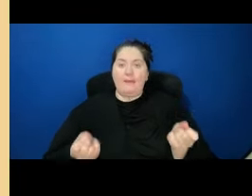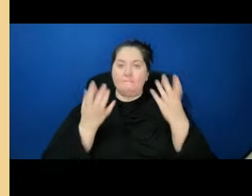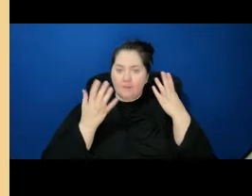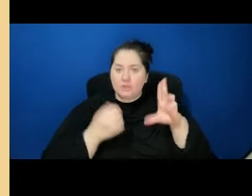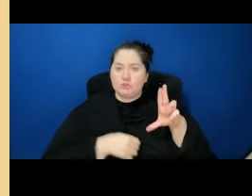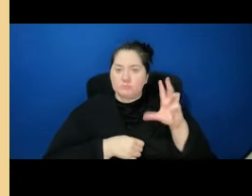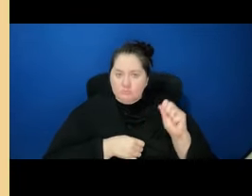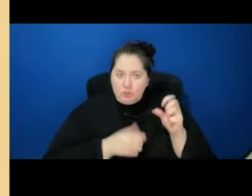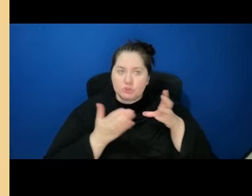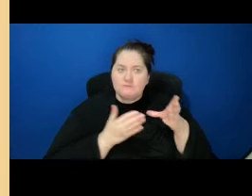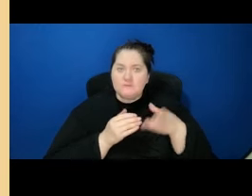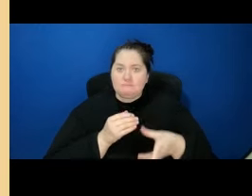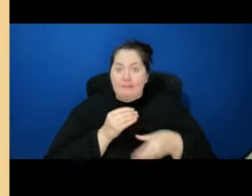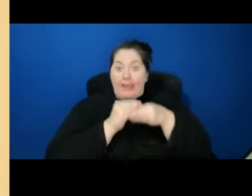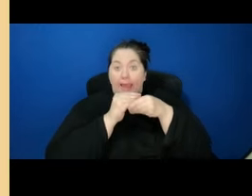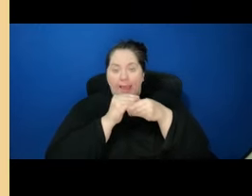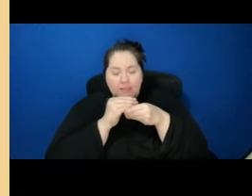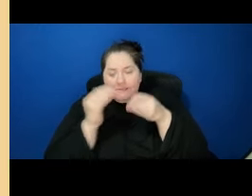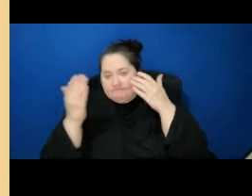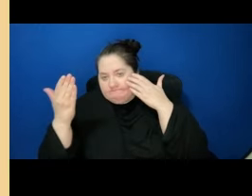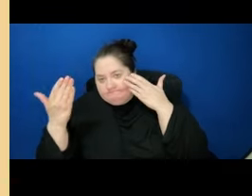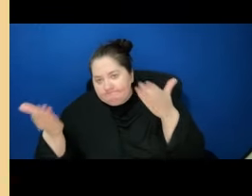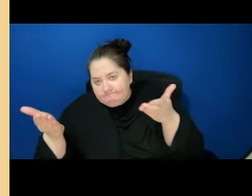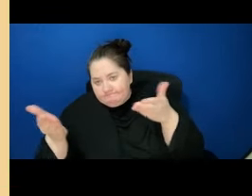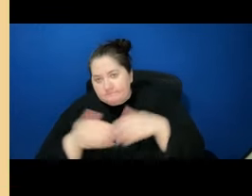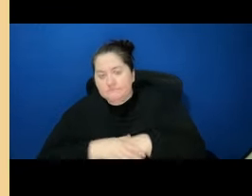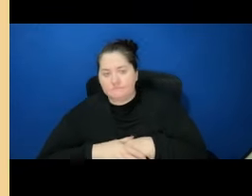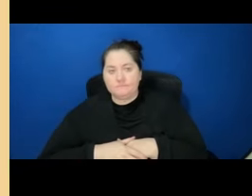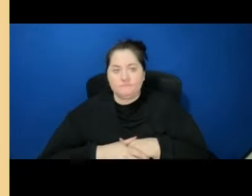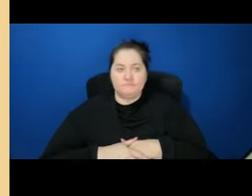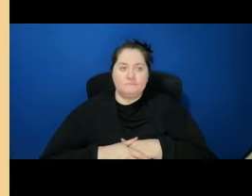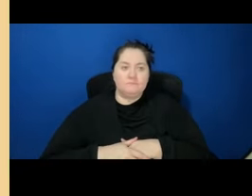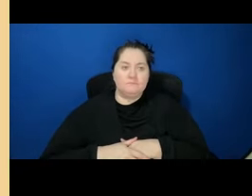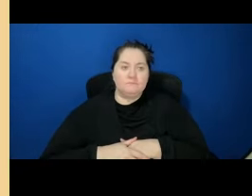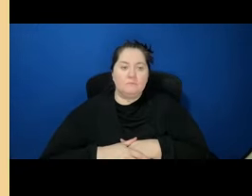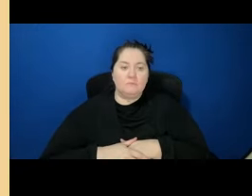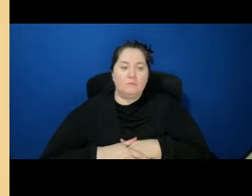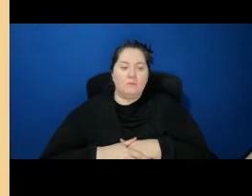service might happen over a specific time in the future.